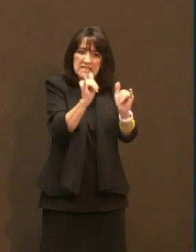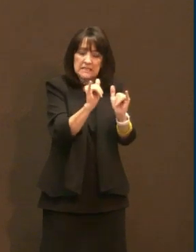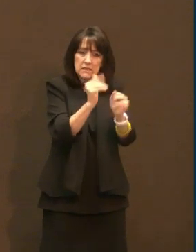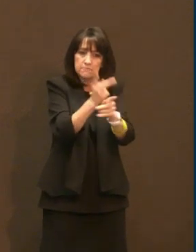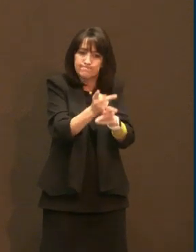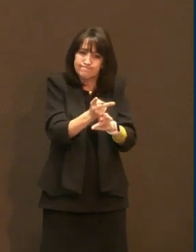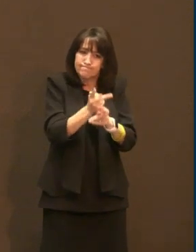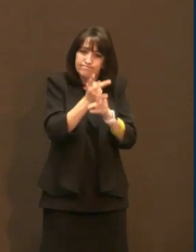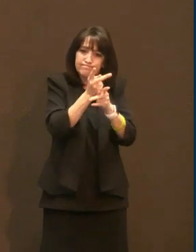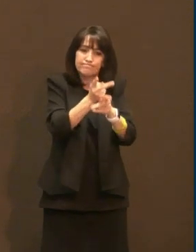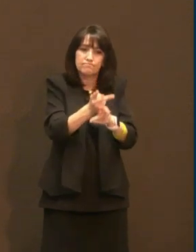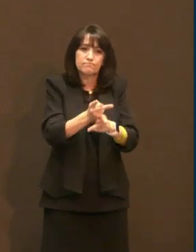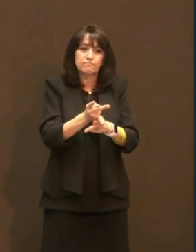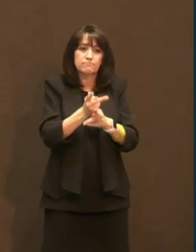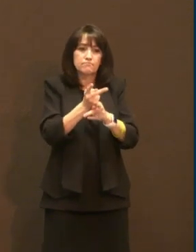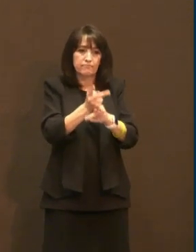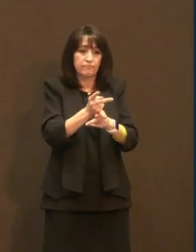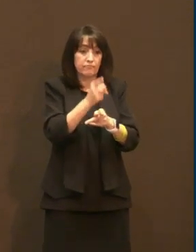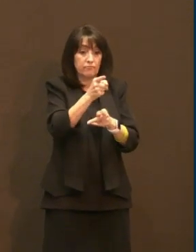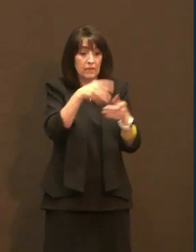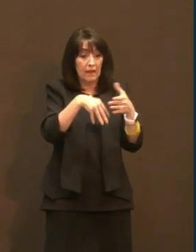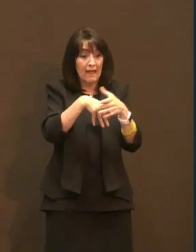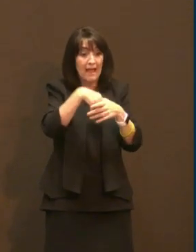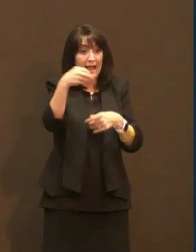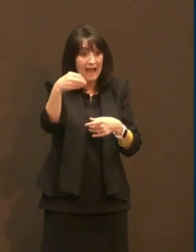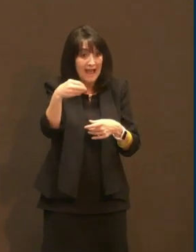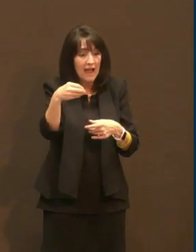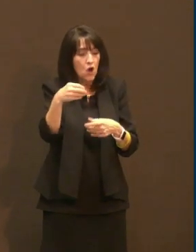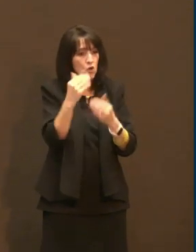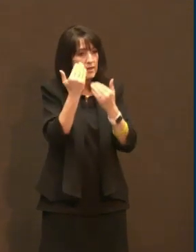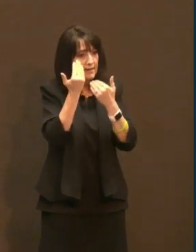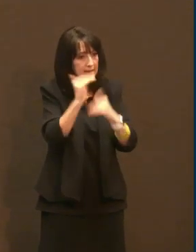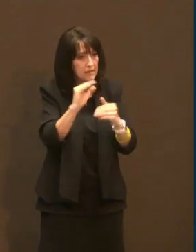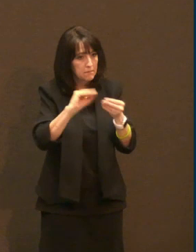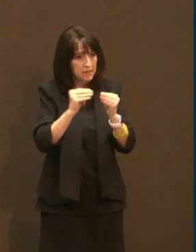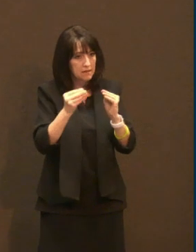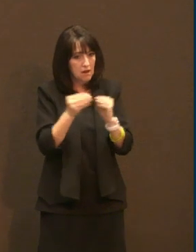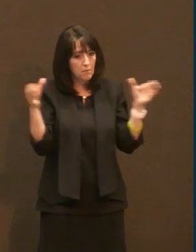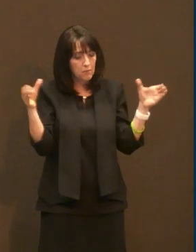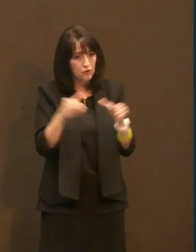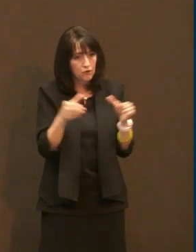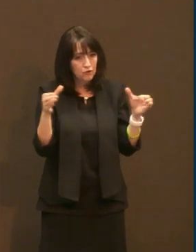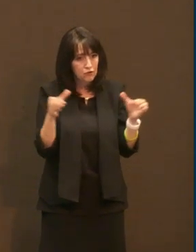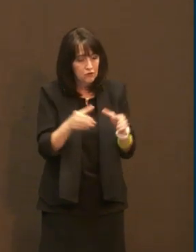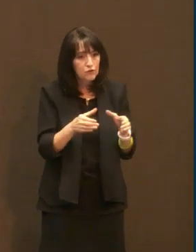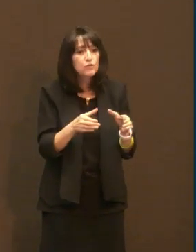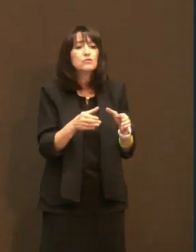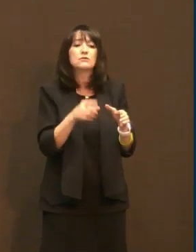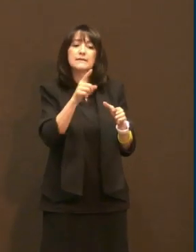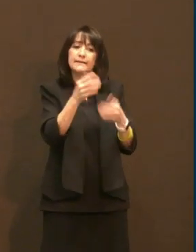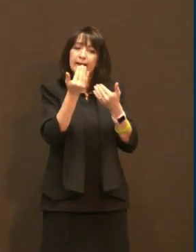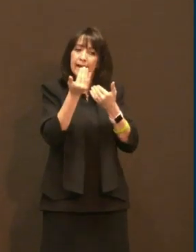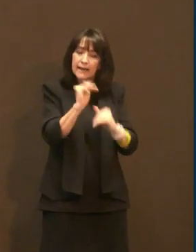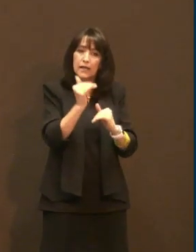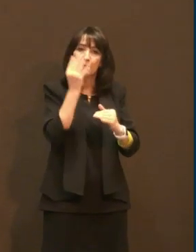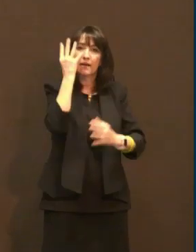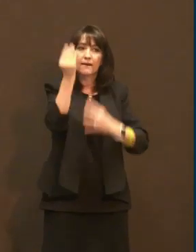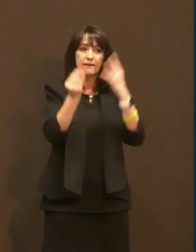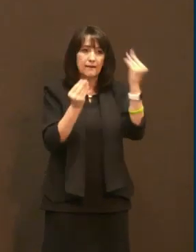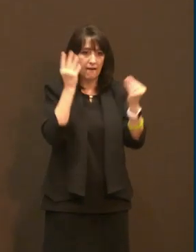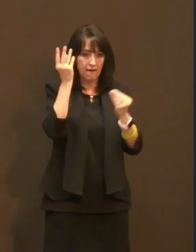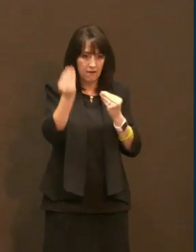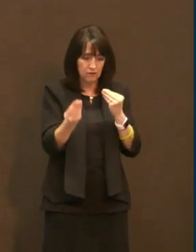have to limit our social gathering, and we don't have to continue to stay at home, to